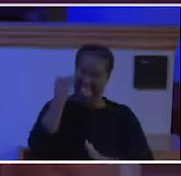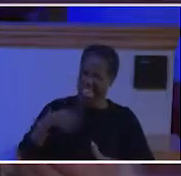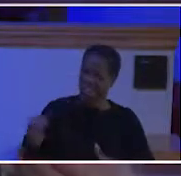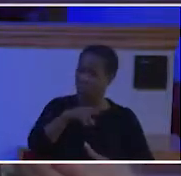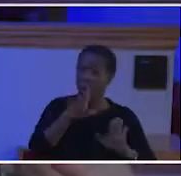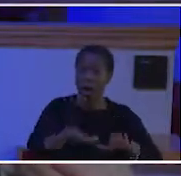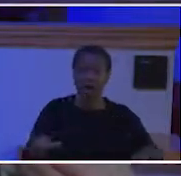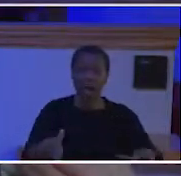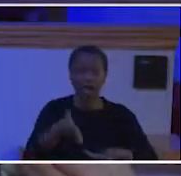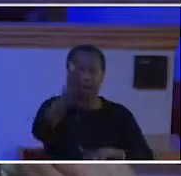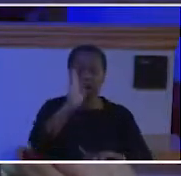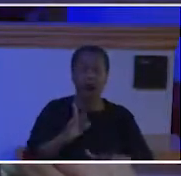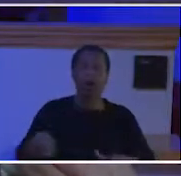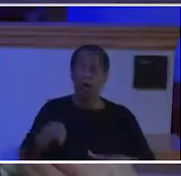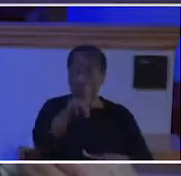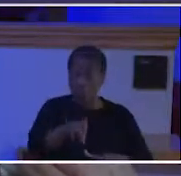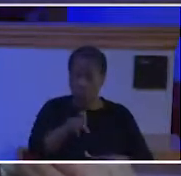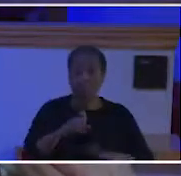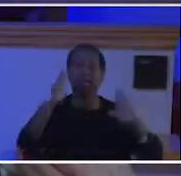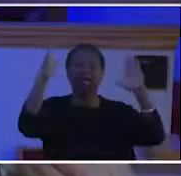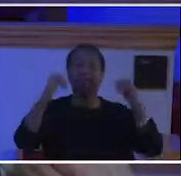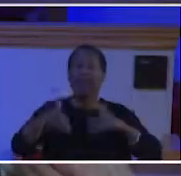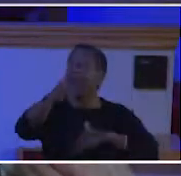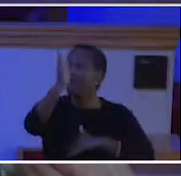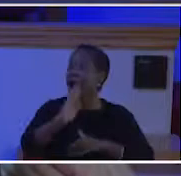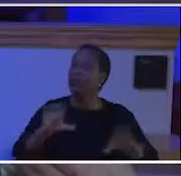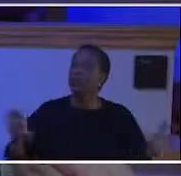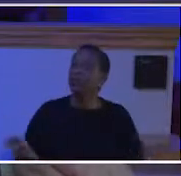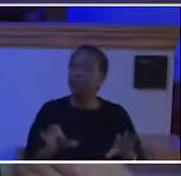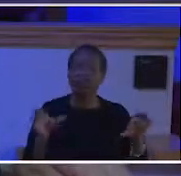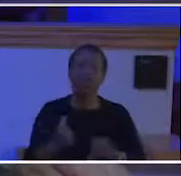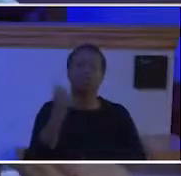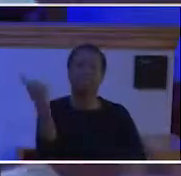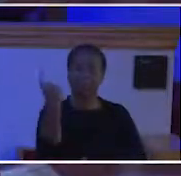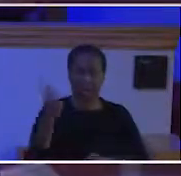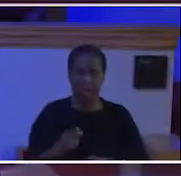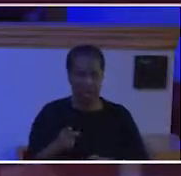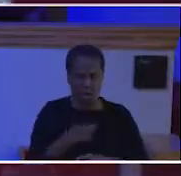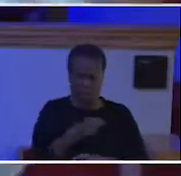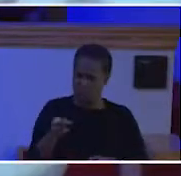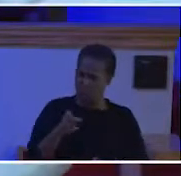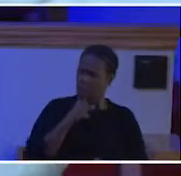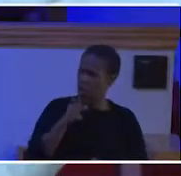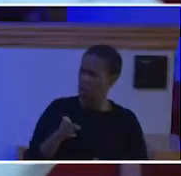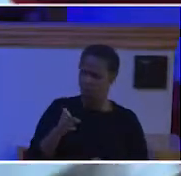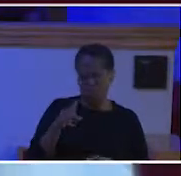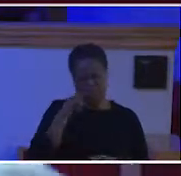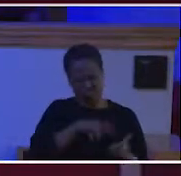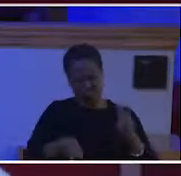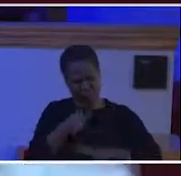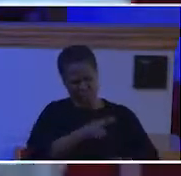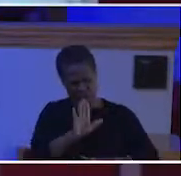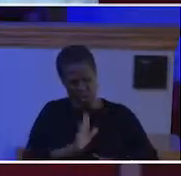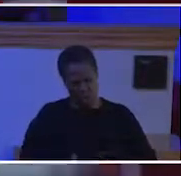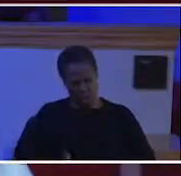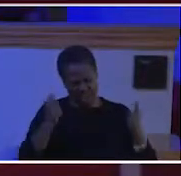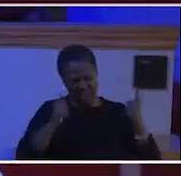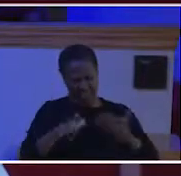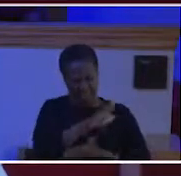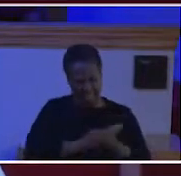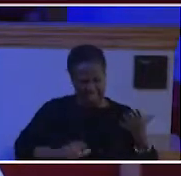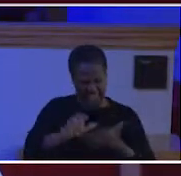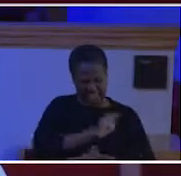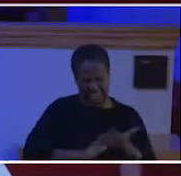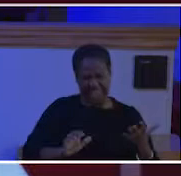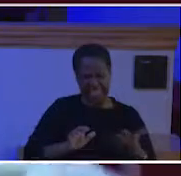of God, you ought to expect God to do something. When you look at the mess in your life, the chaos